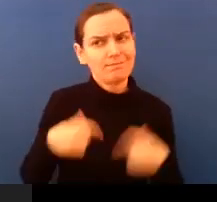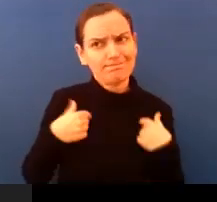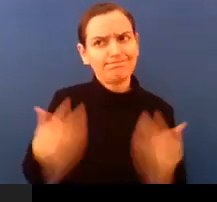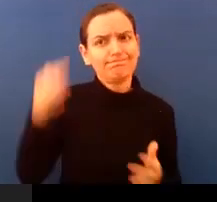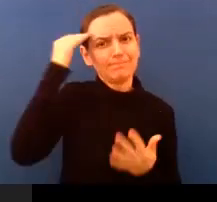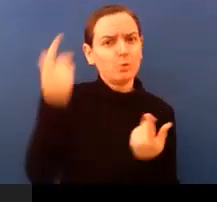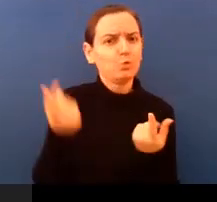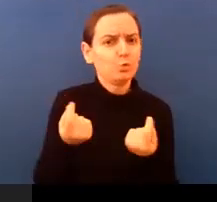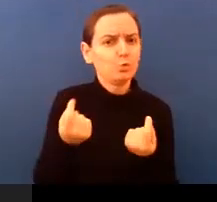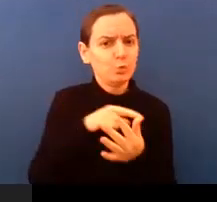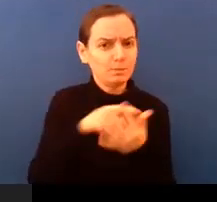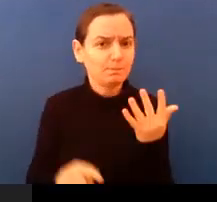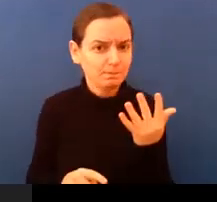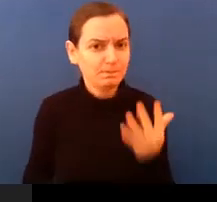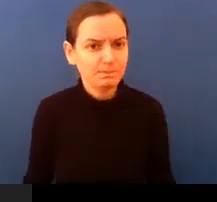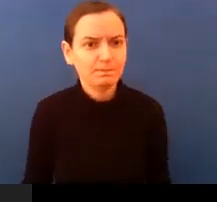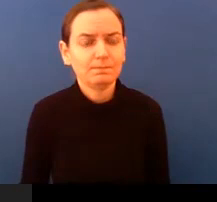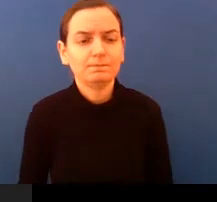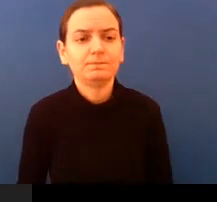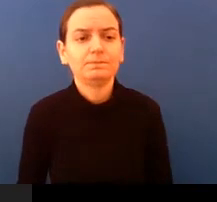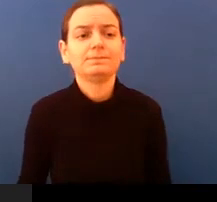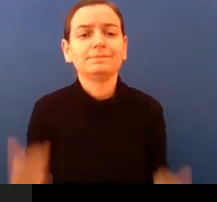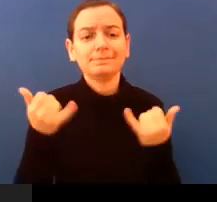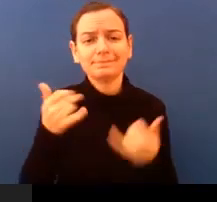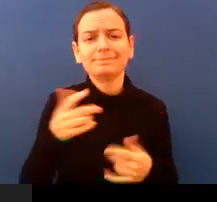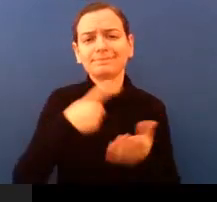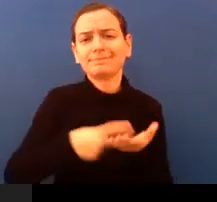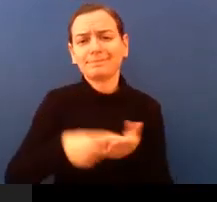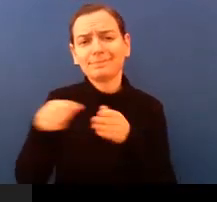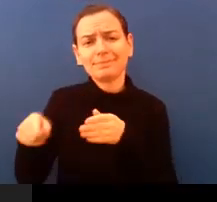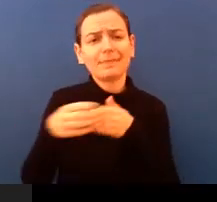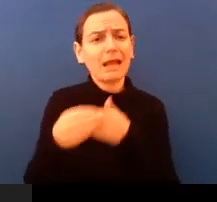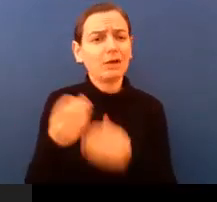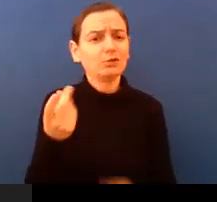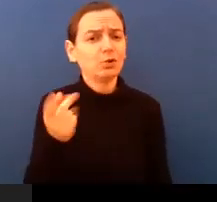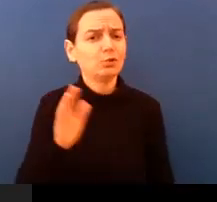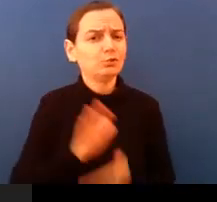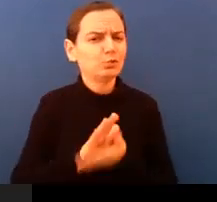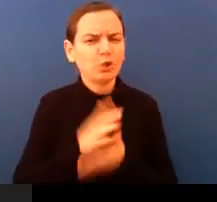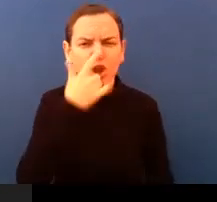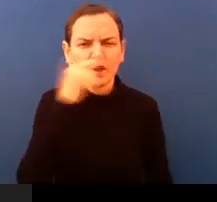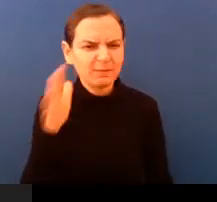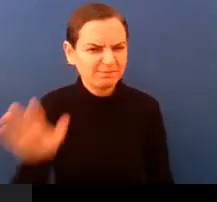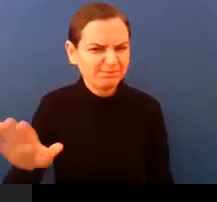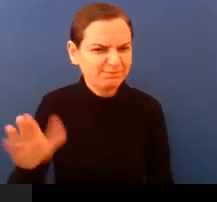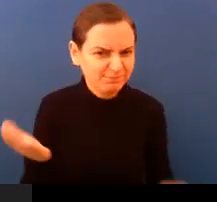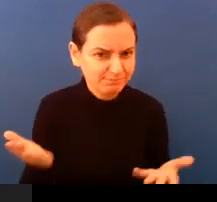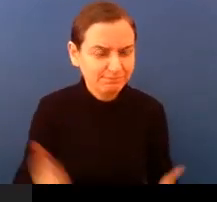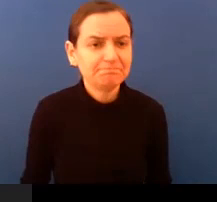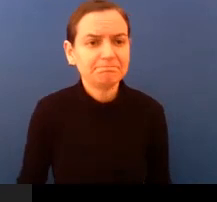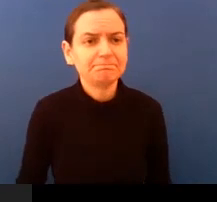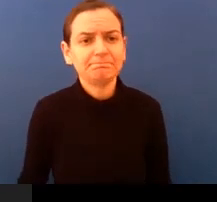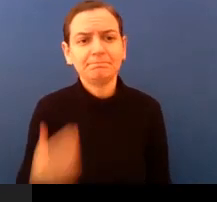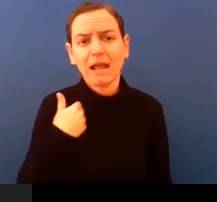So guide dog schools, there are about 15 guide dog schools around the US, all raise their own